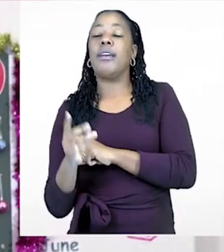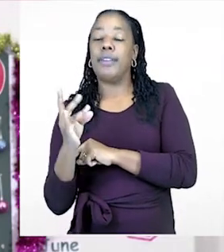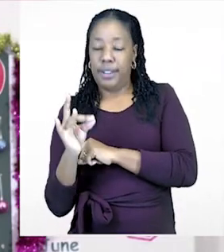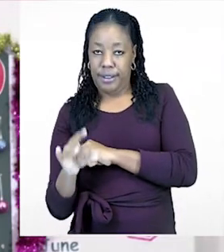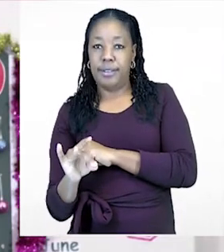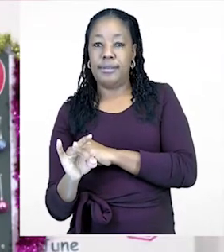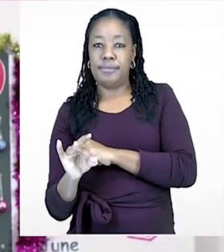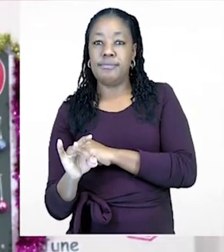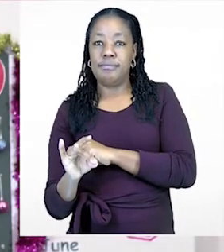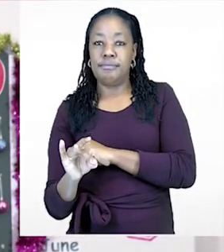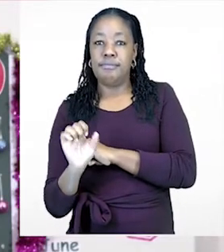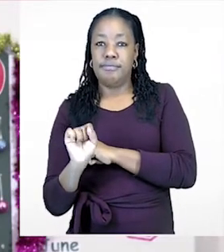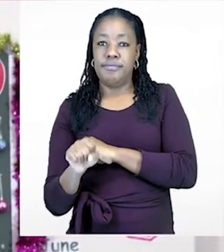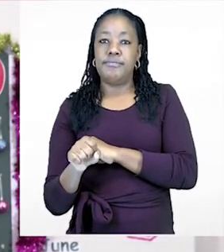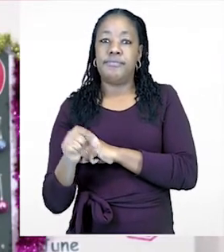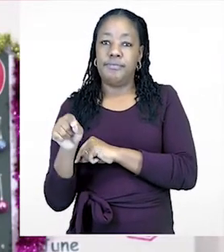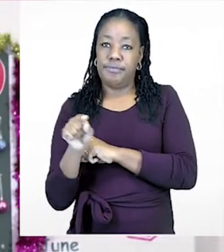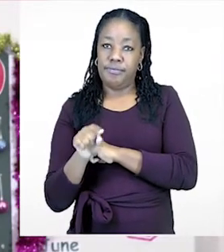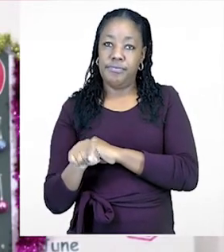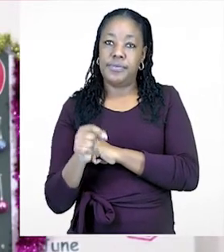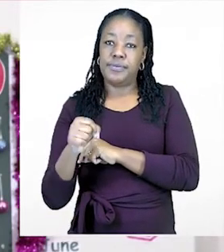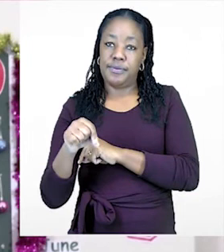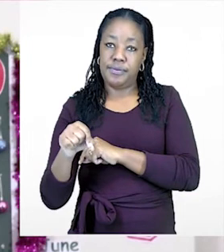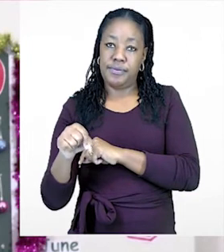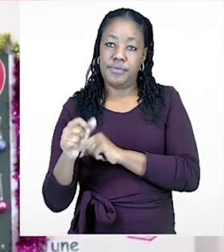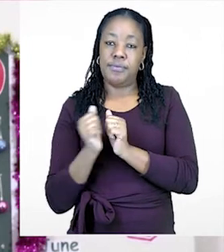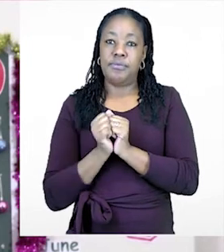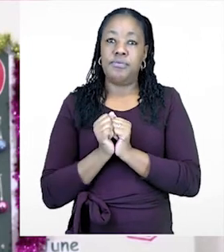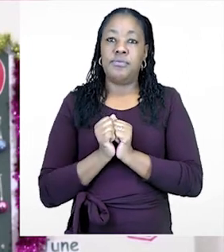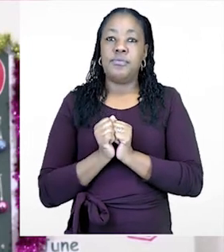8. So let us write the number 8.